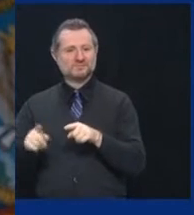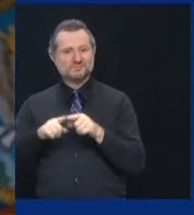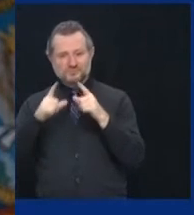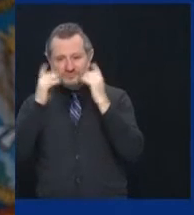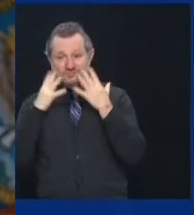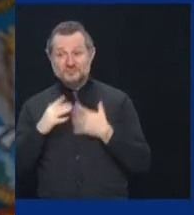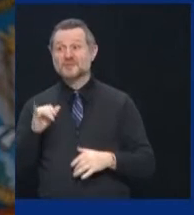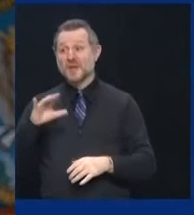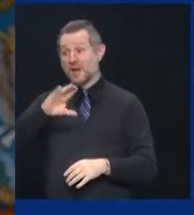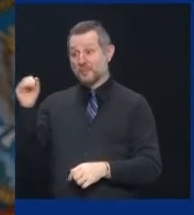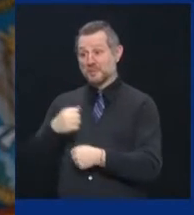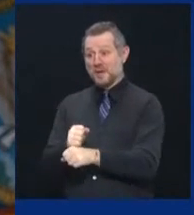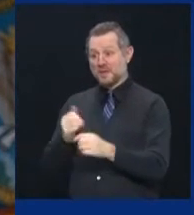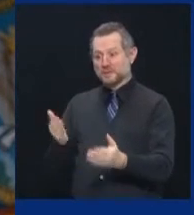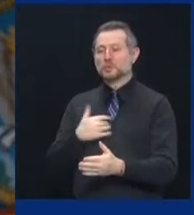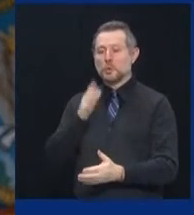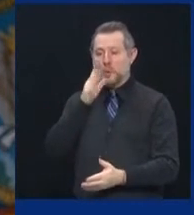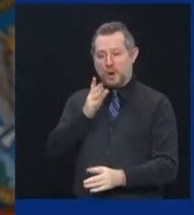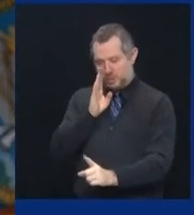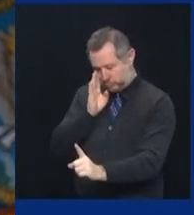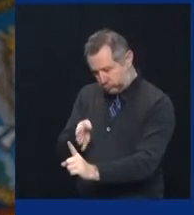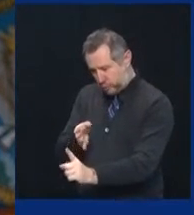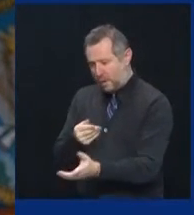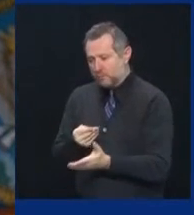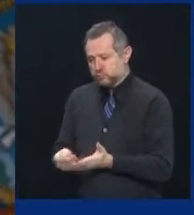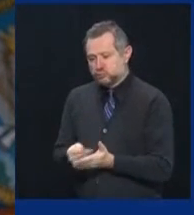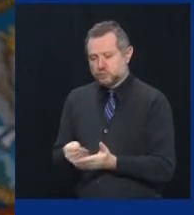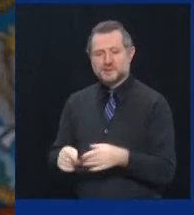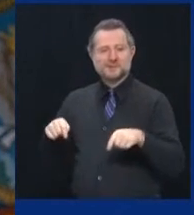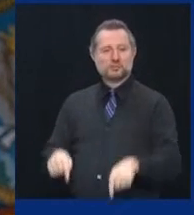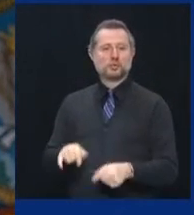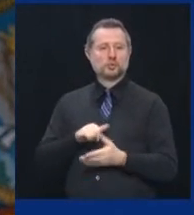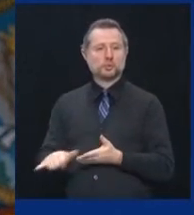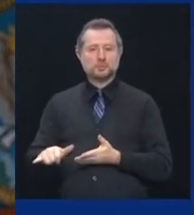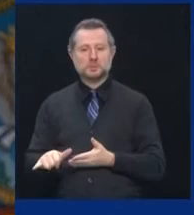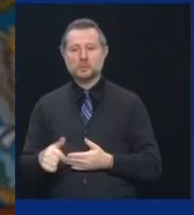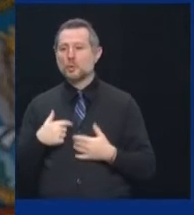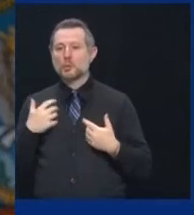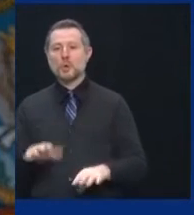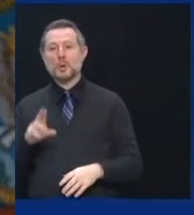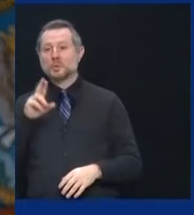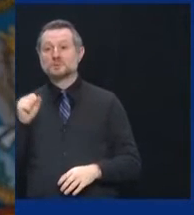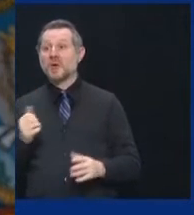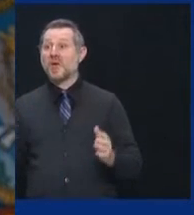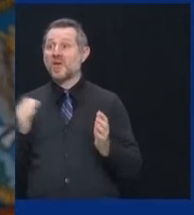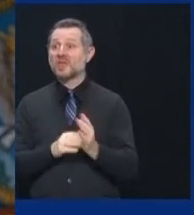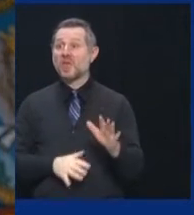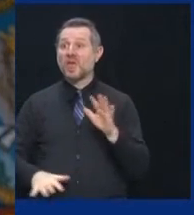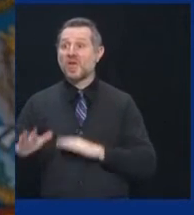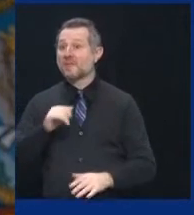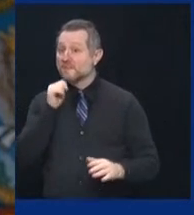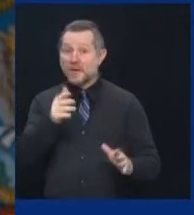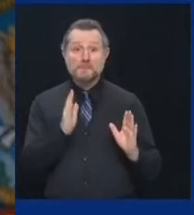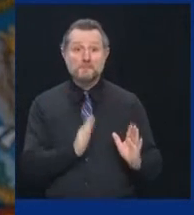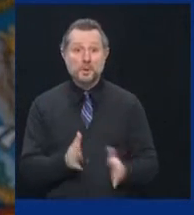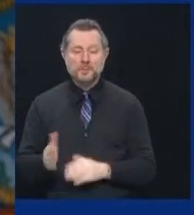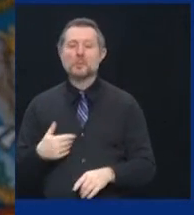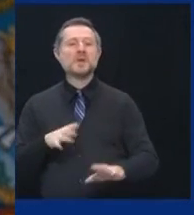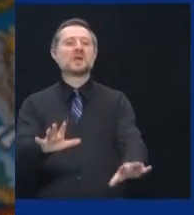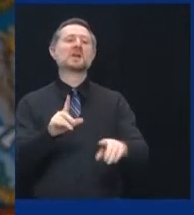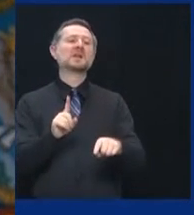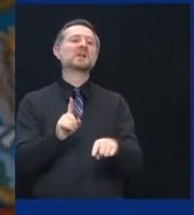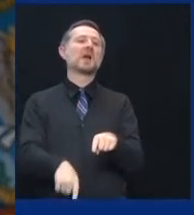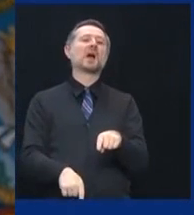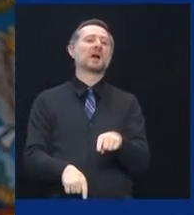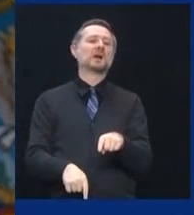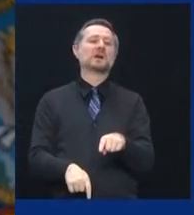that supply first. This nation cannot be caught flat-footed again. COVID showed us the limits